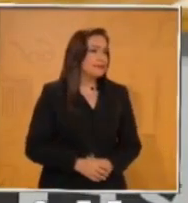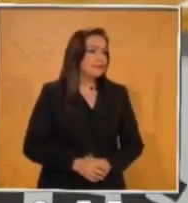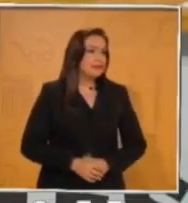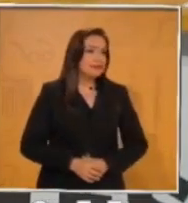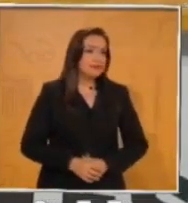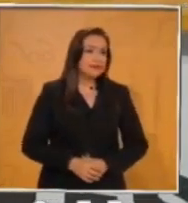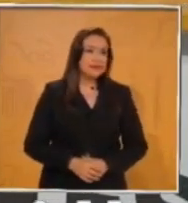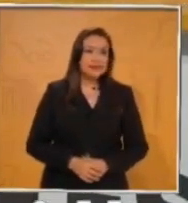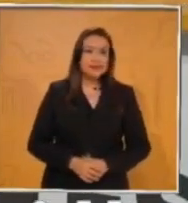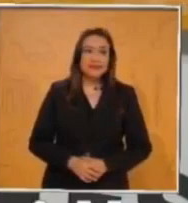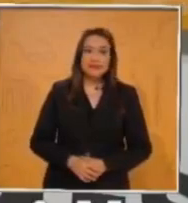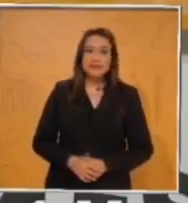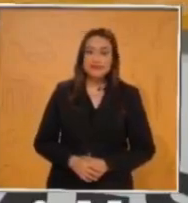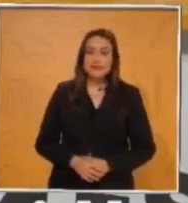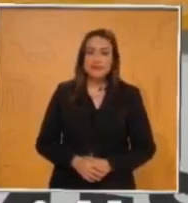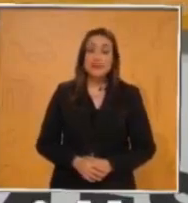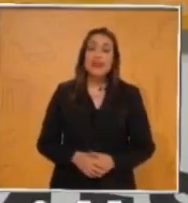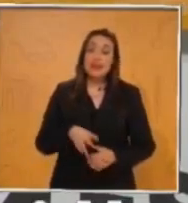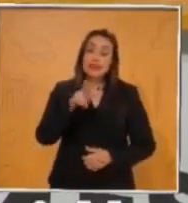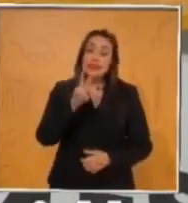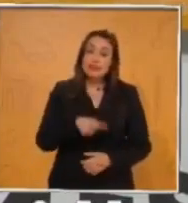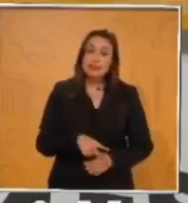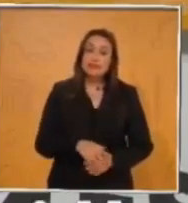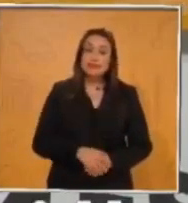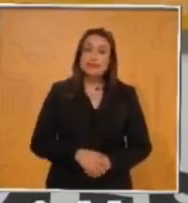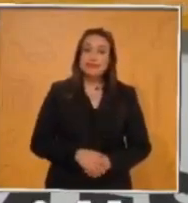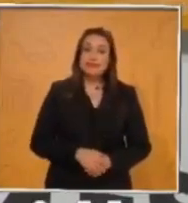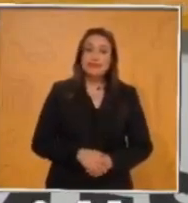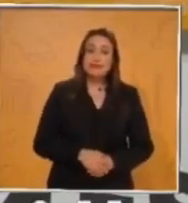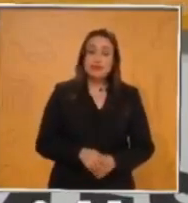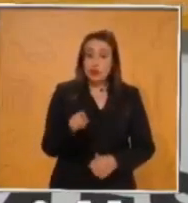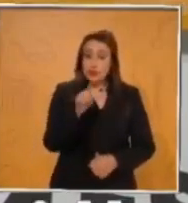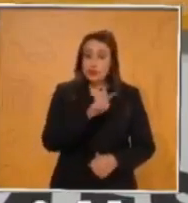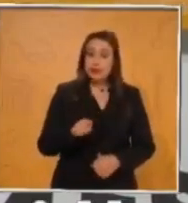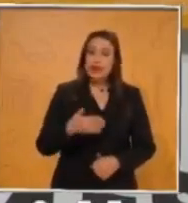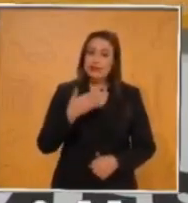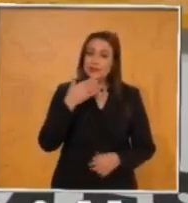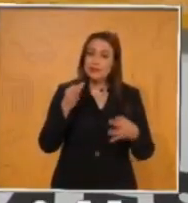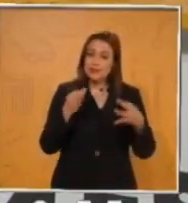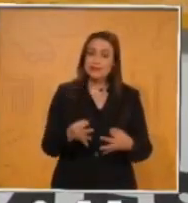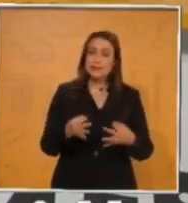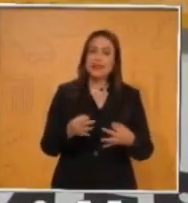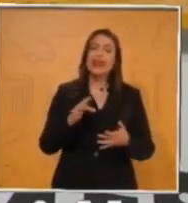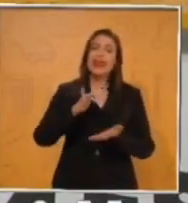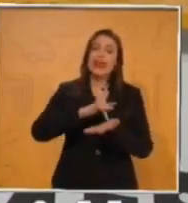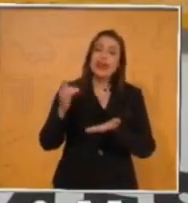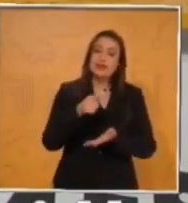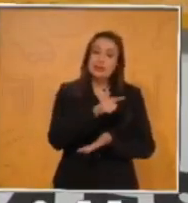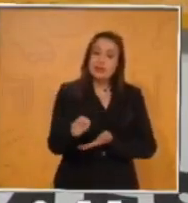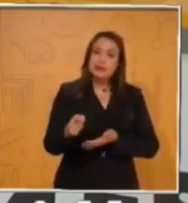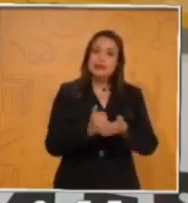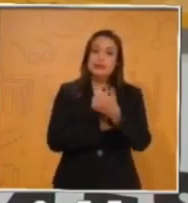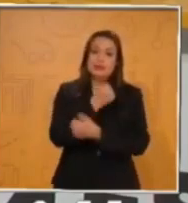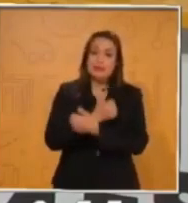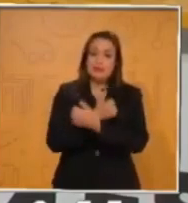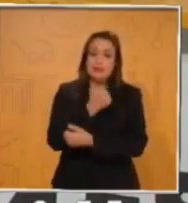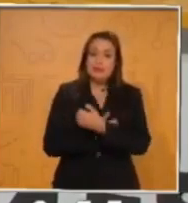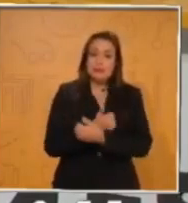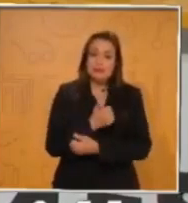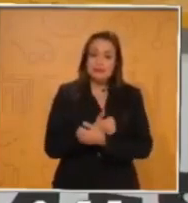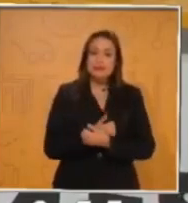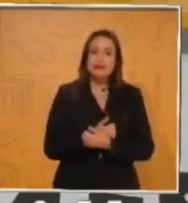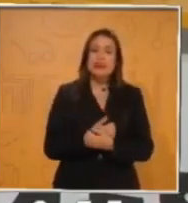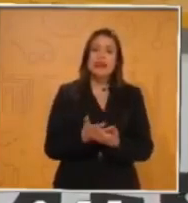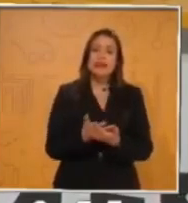And yes, Megan, you were right. So thank you so much for participating. I appreciate when my